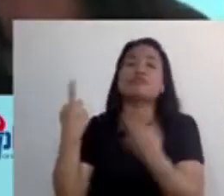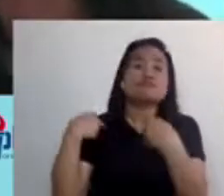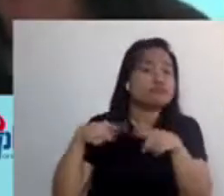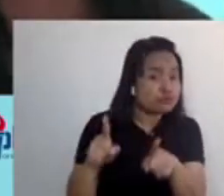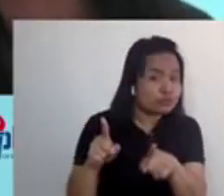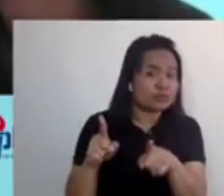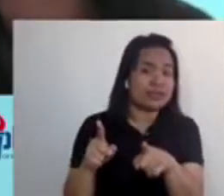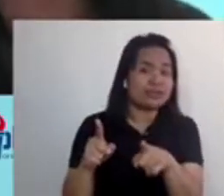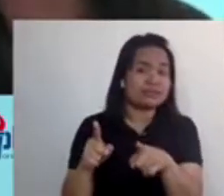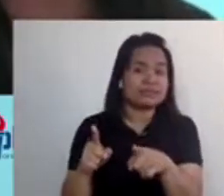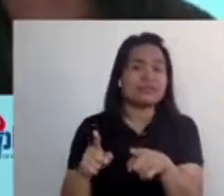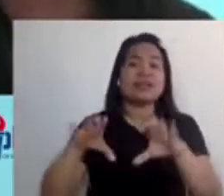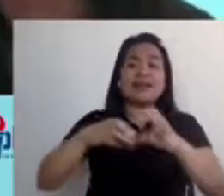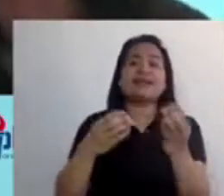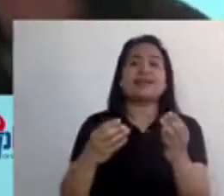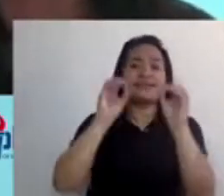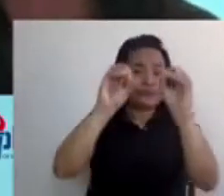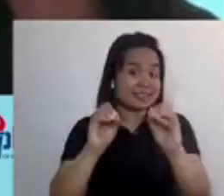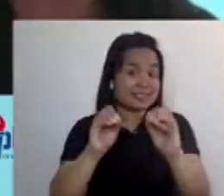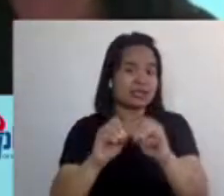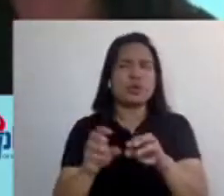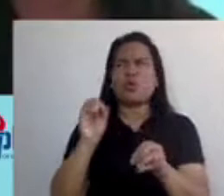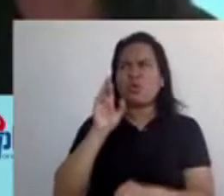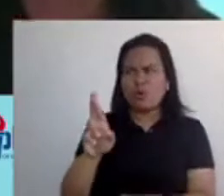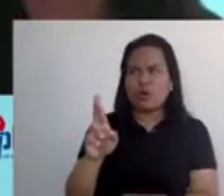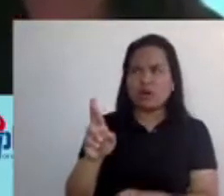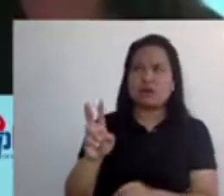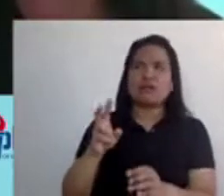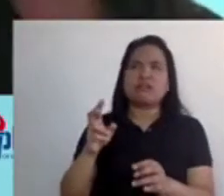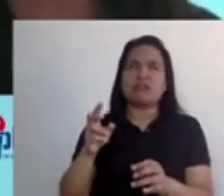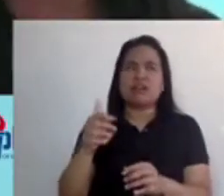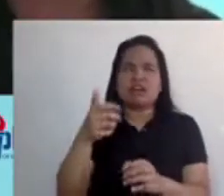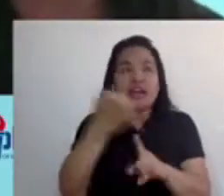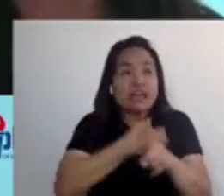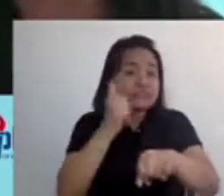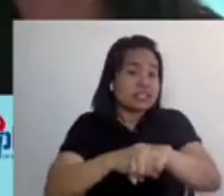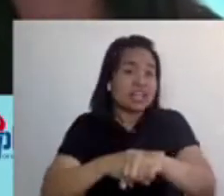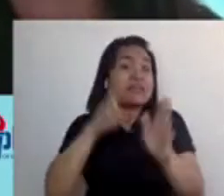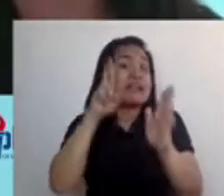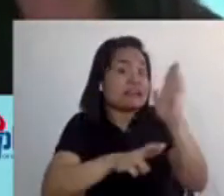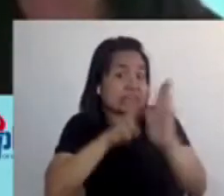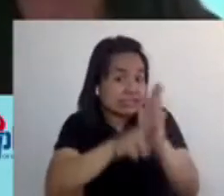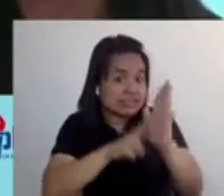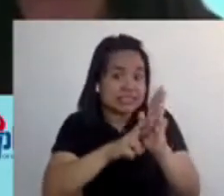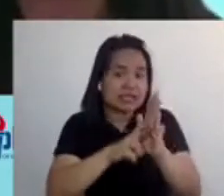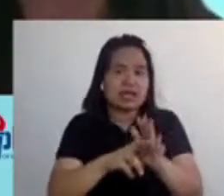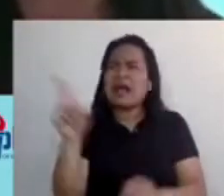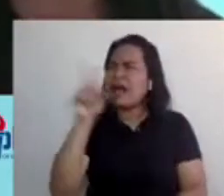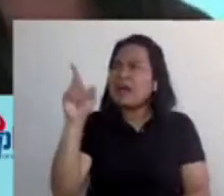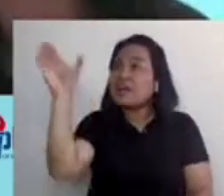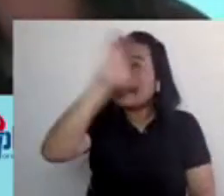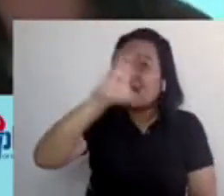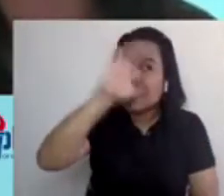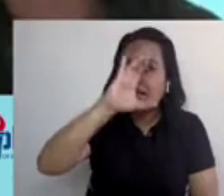classroom teaching or whenever you record your video or audio lessons. What we are looking at is your proficiency level. And